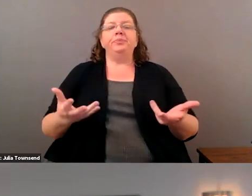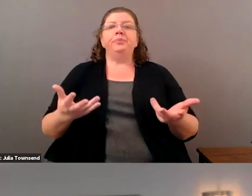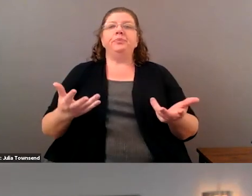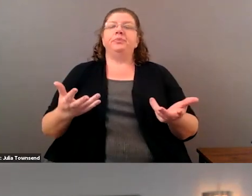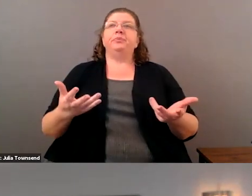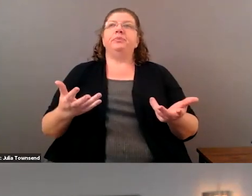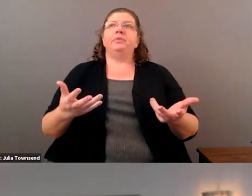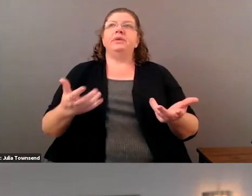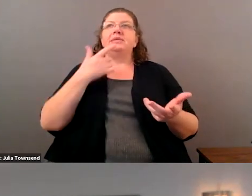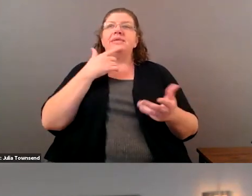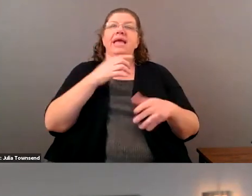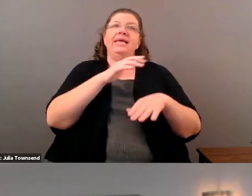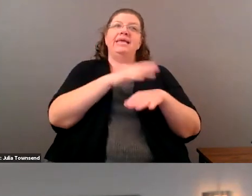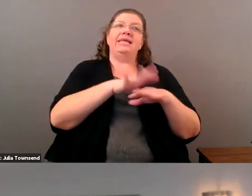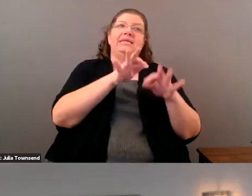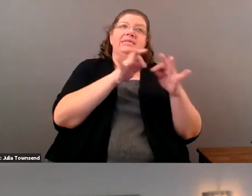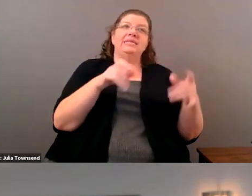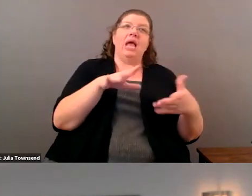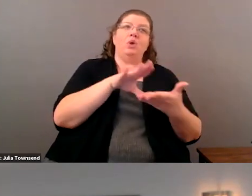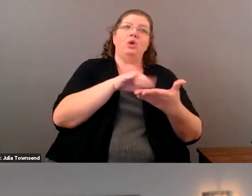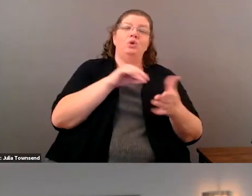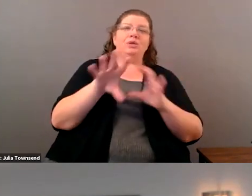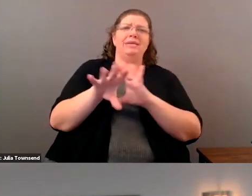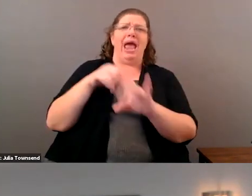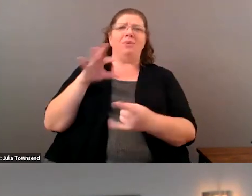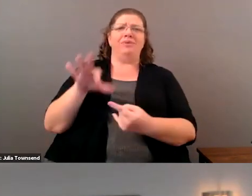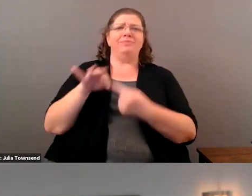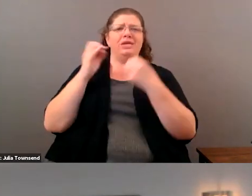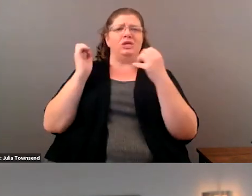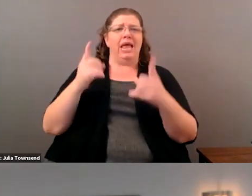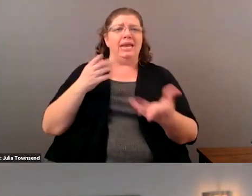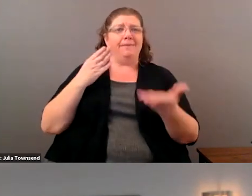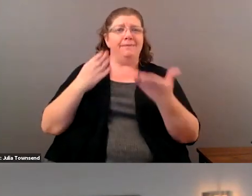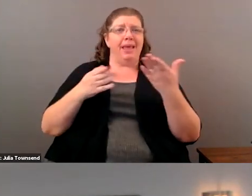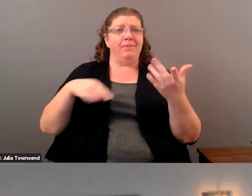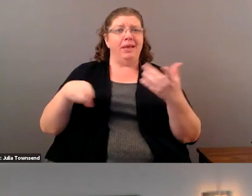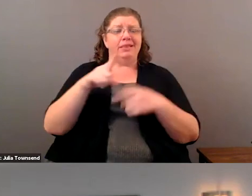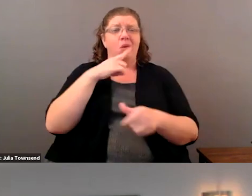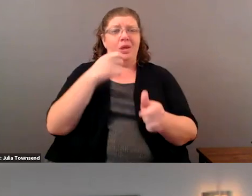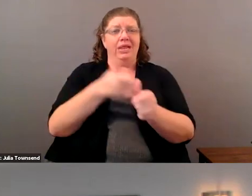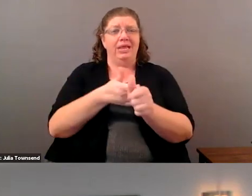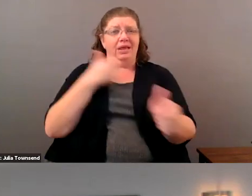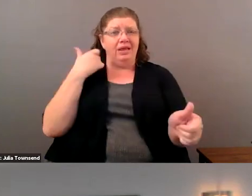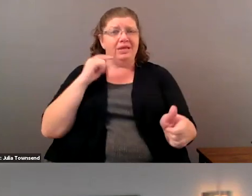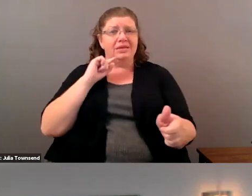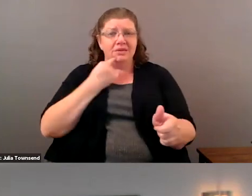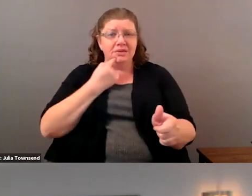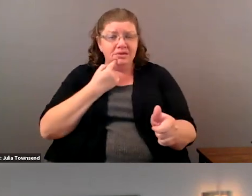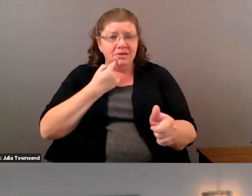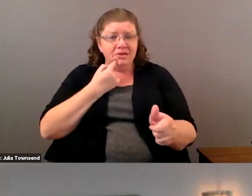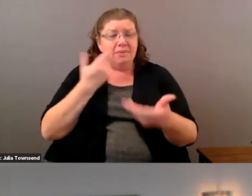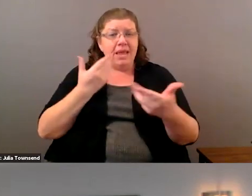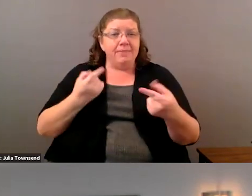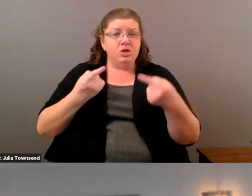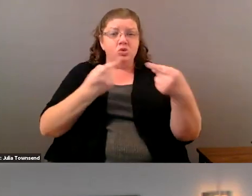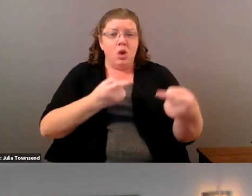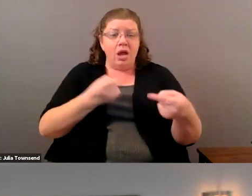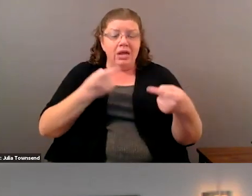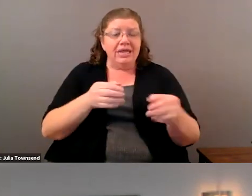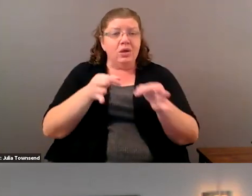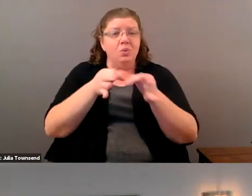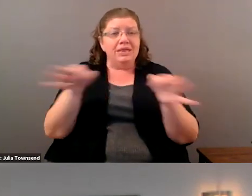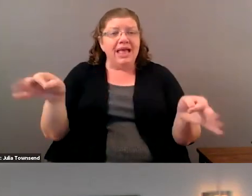getting English language learners out of special ed when they may be significantly behind and they may be struggling with language for